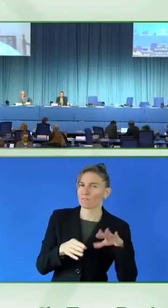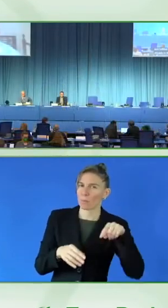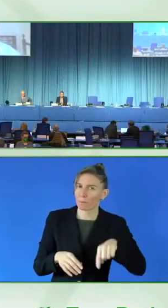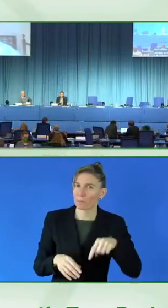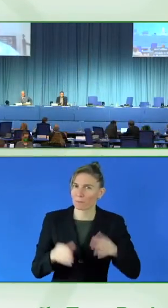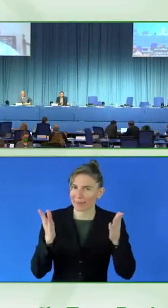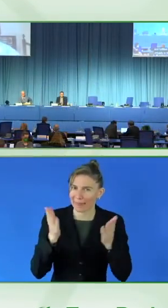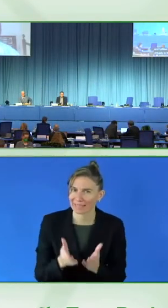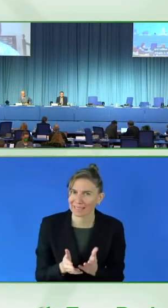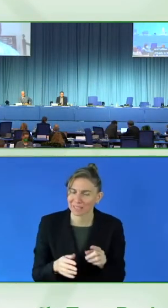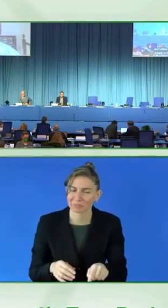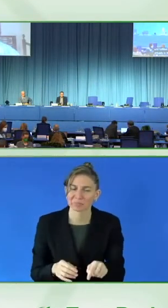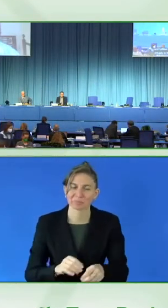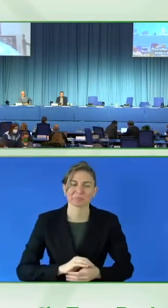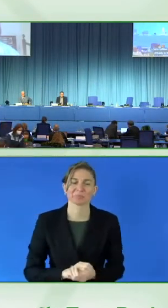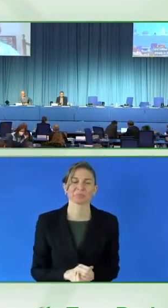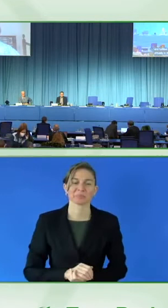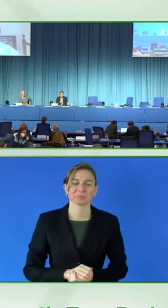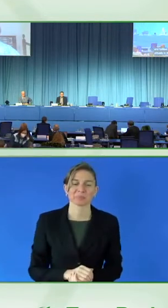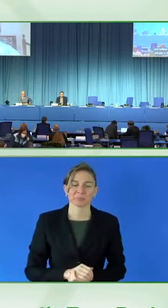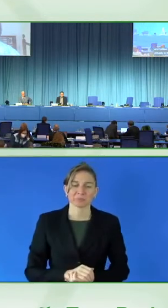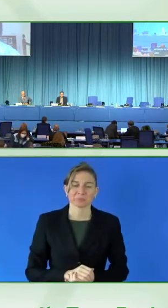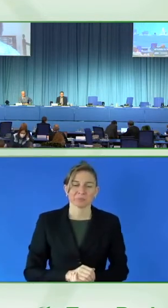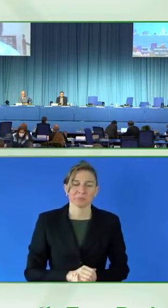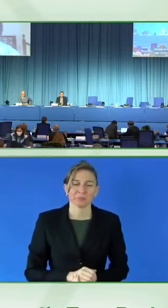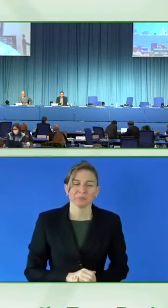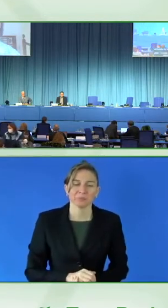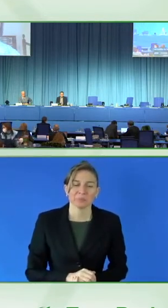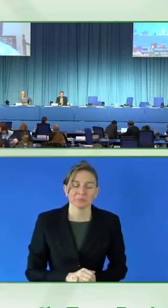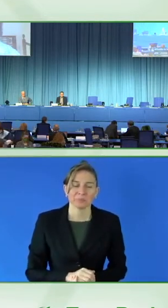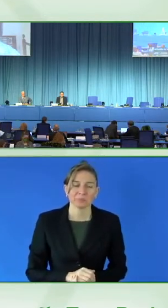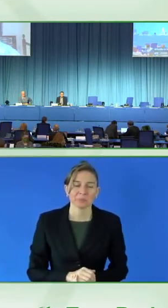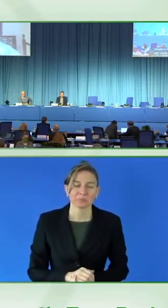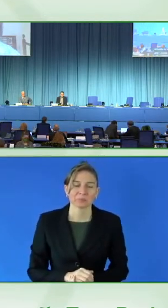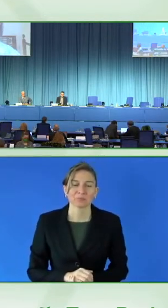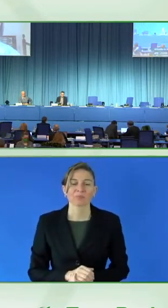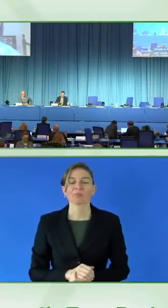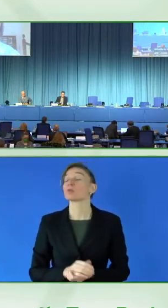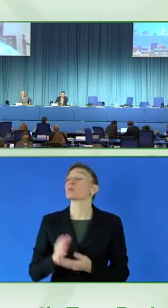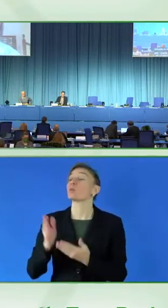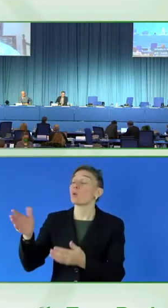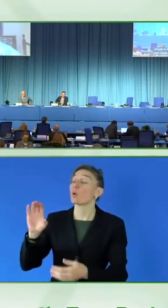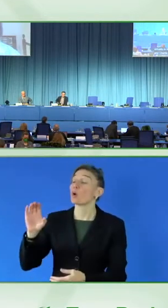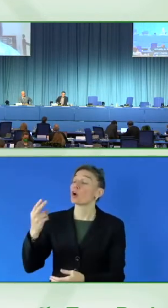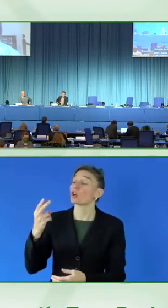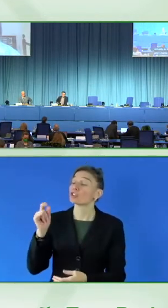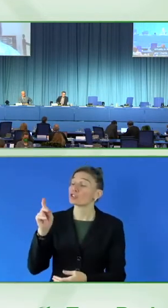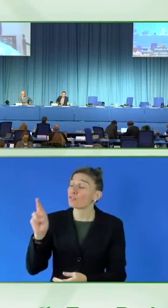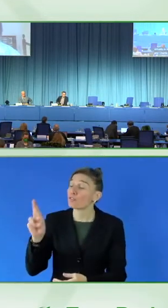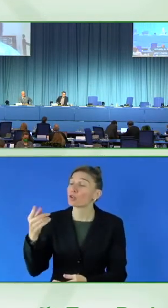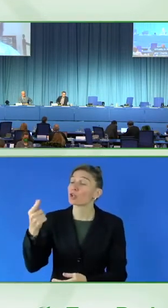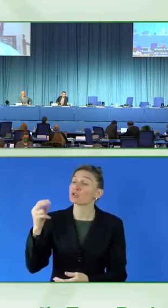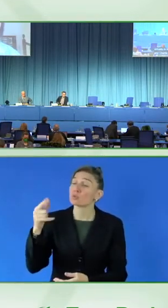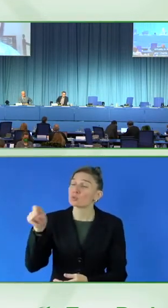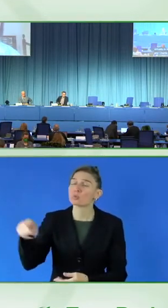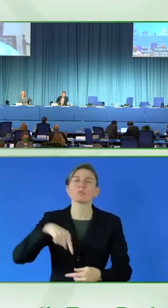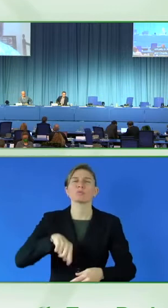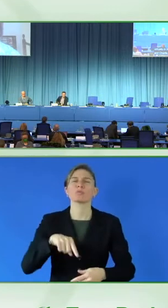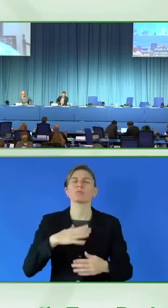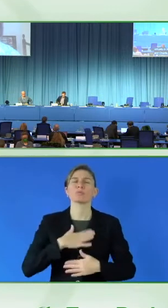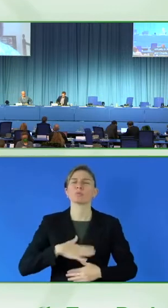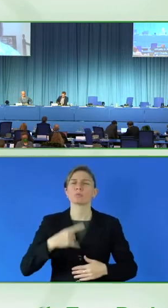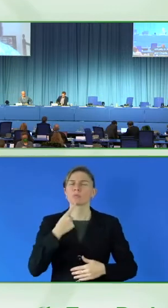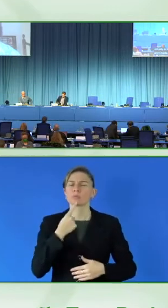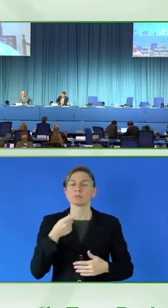George. Together, I think in this session, we will explore questions like, what are the barriers for which startups can work